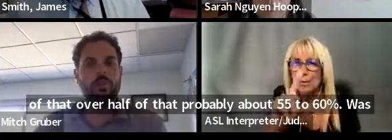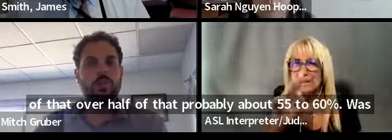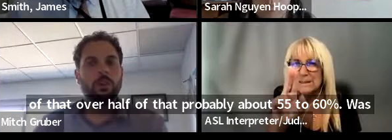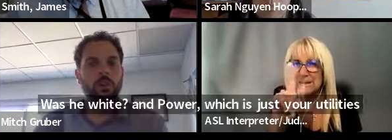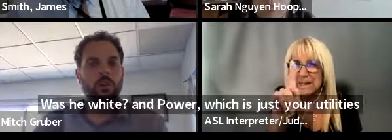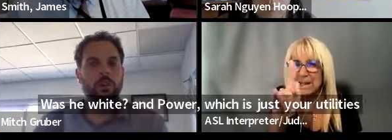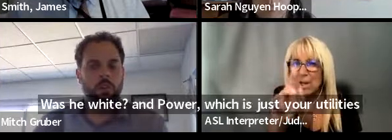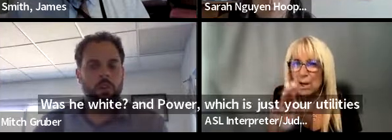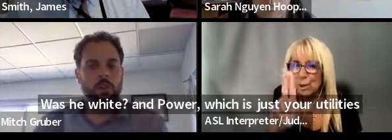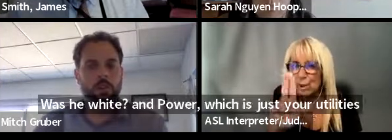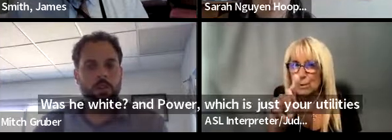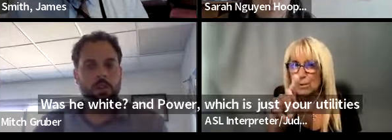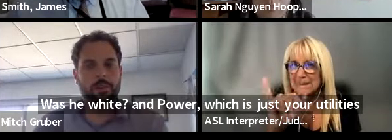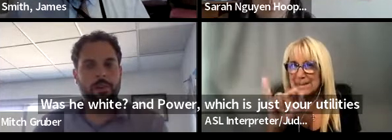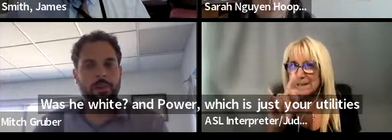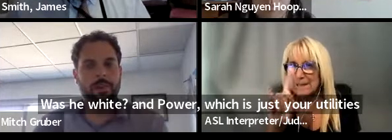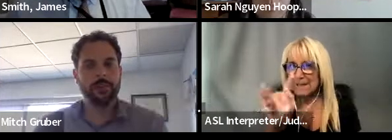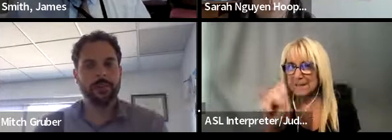Great.